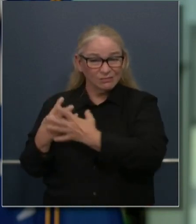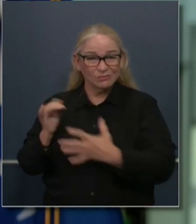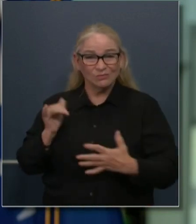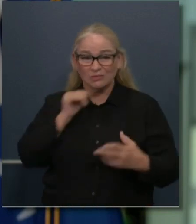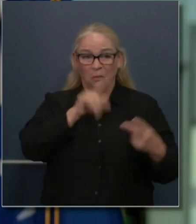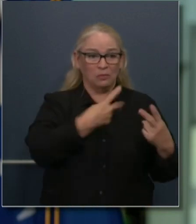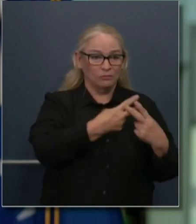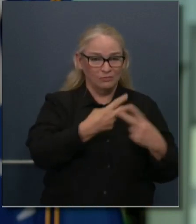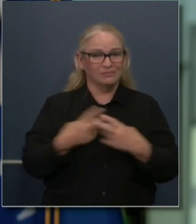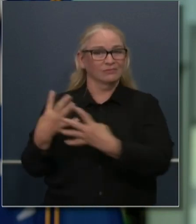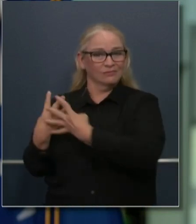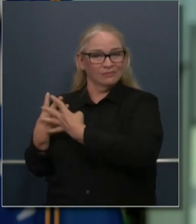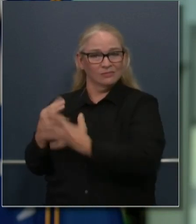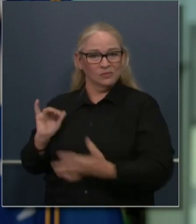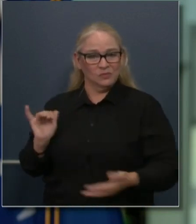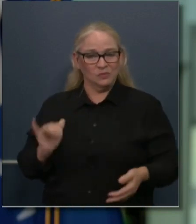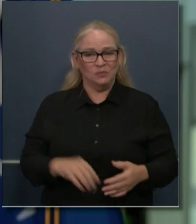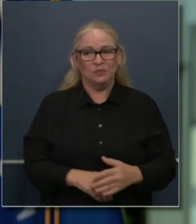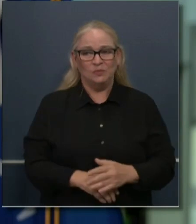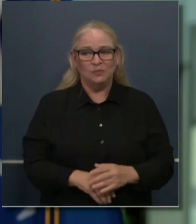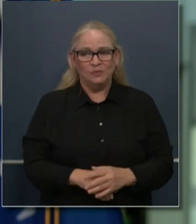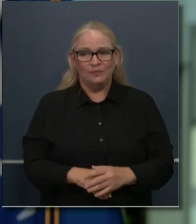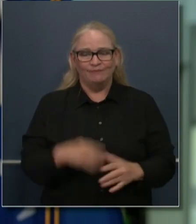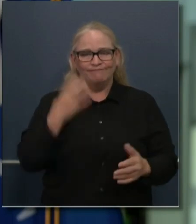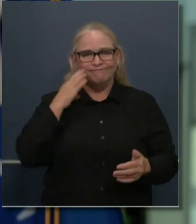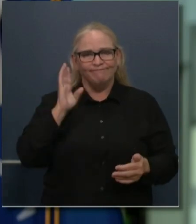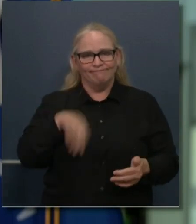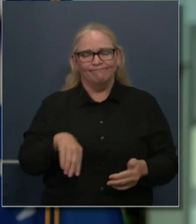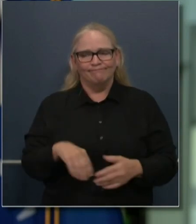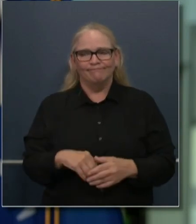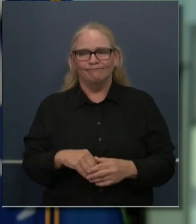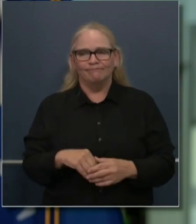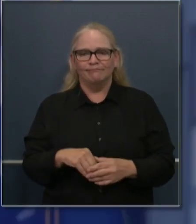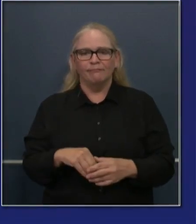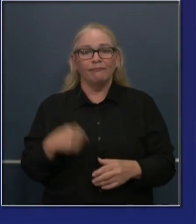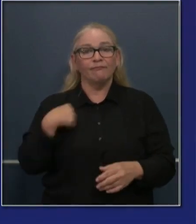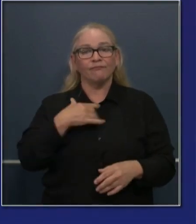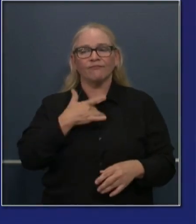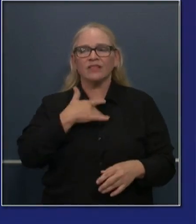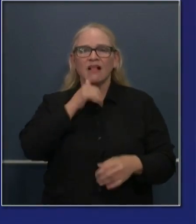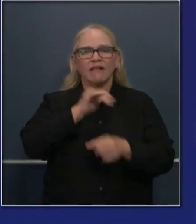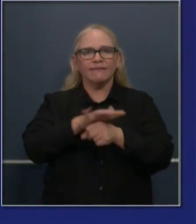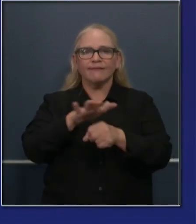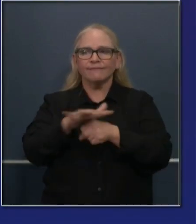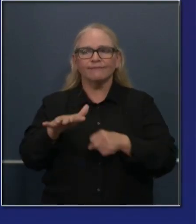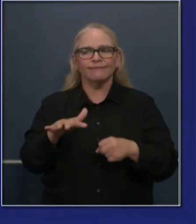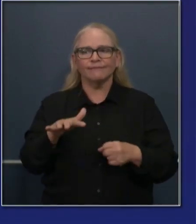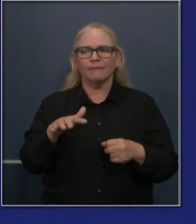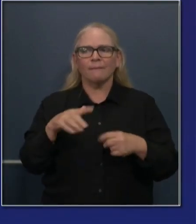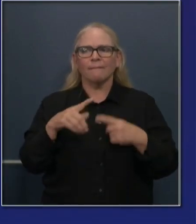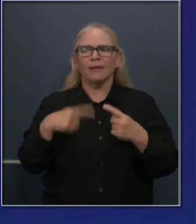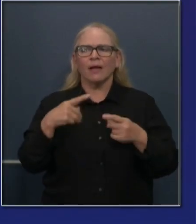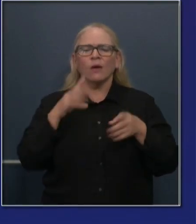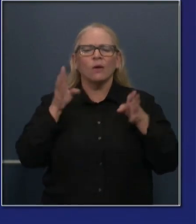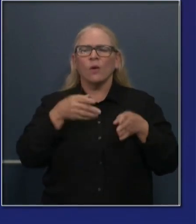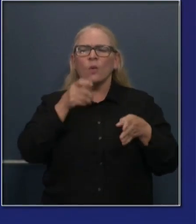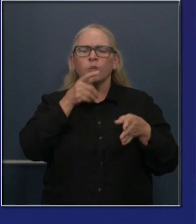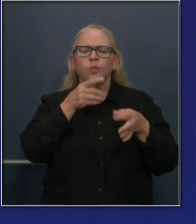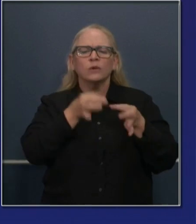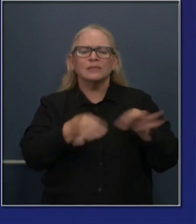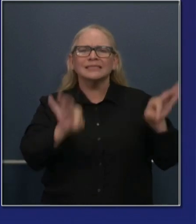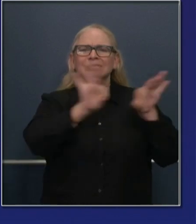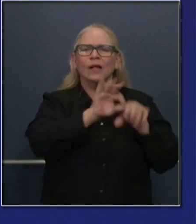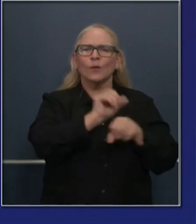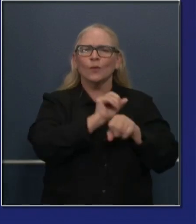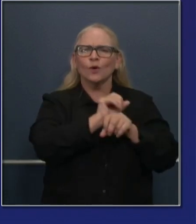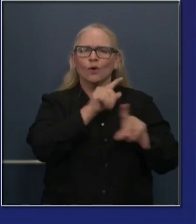focus, candidly, has been placed on essential workers in this state. And for us to be able to be successful in terms